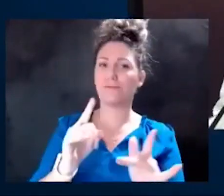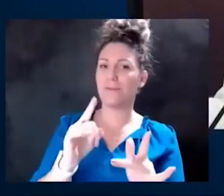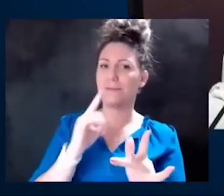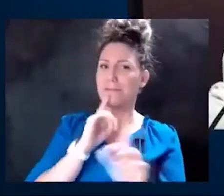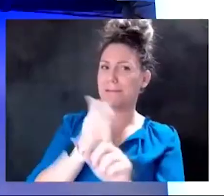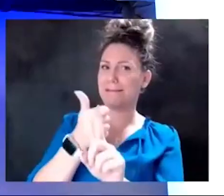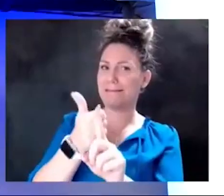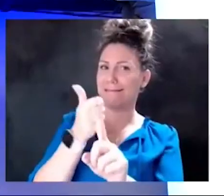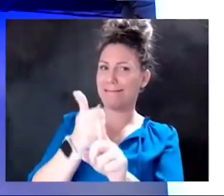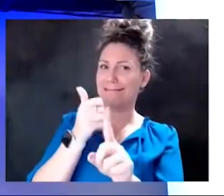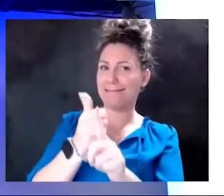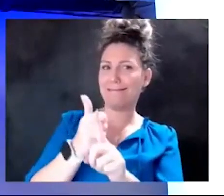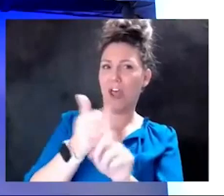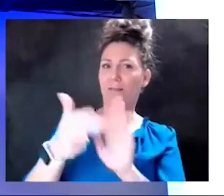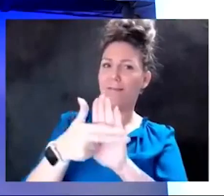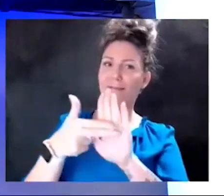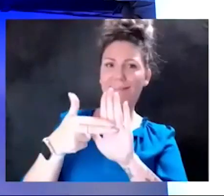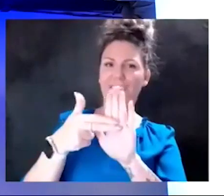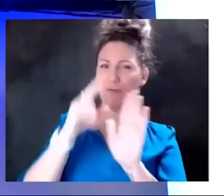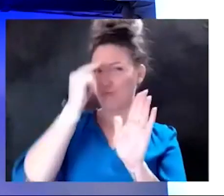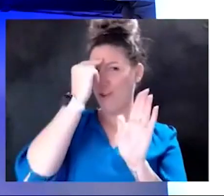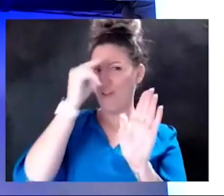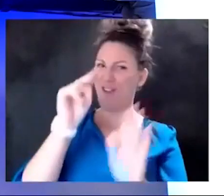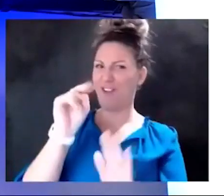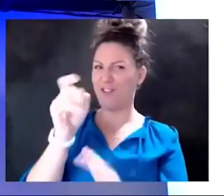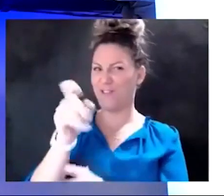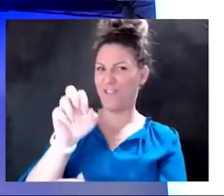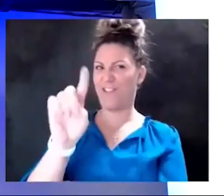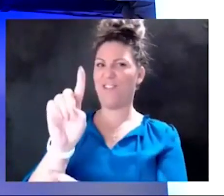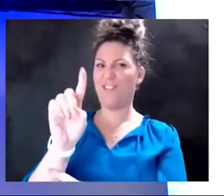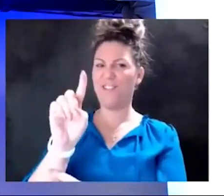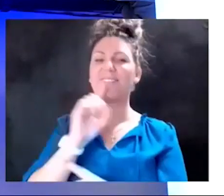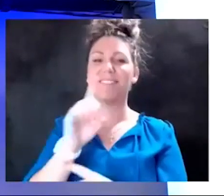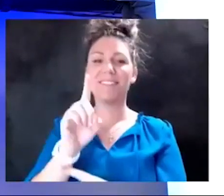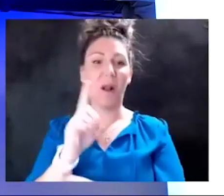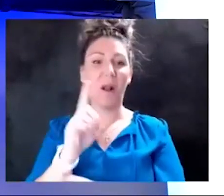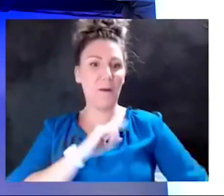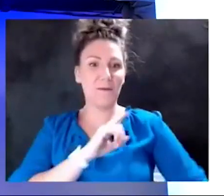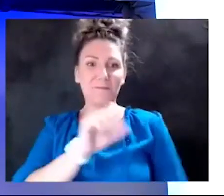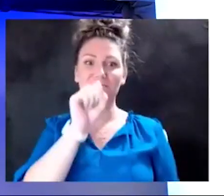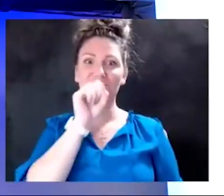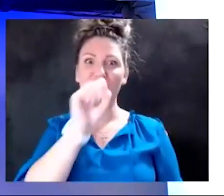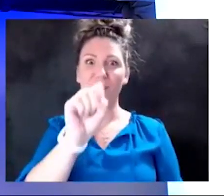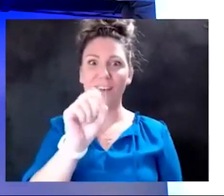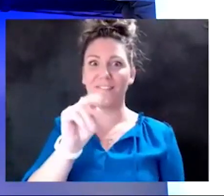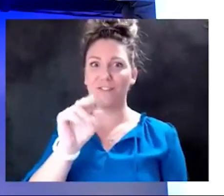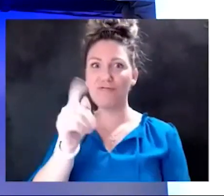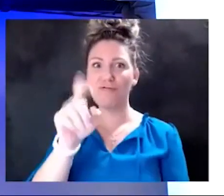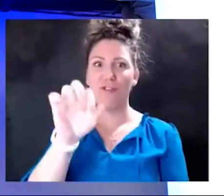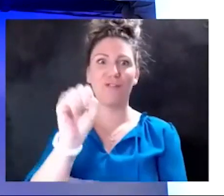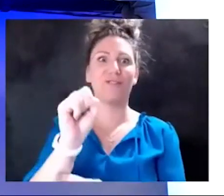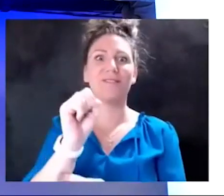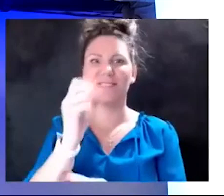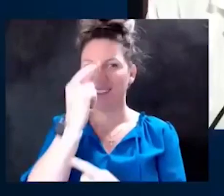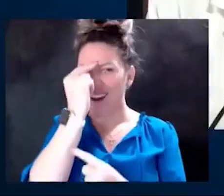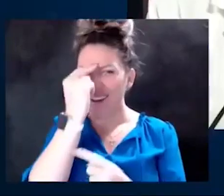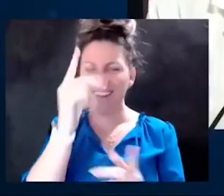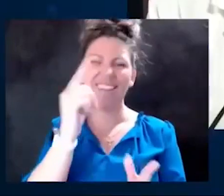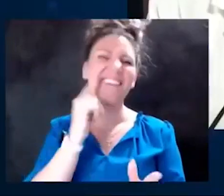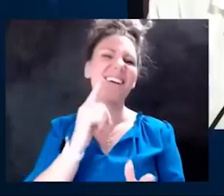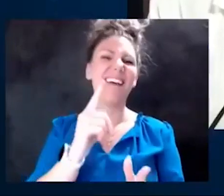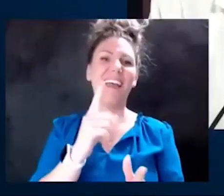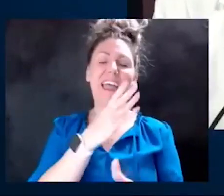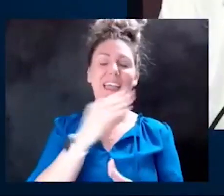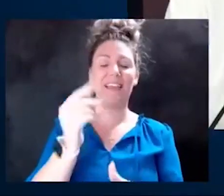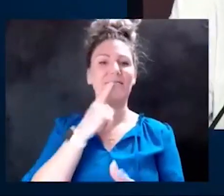You know, we love nerds. We love nerds. Nerds are right cool. up your alley. Did you see how he singled me out on that? Data nerd and master graphic